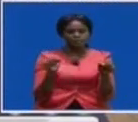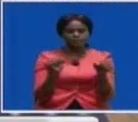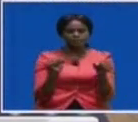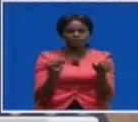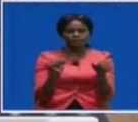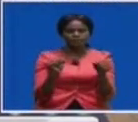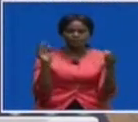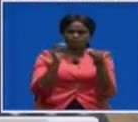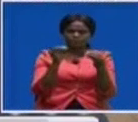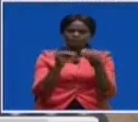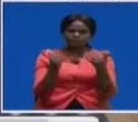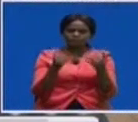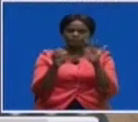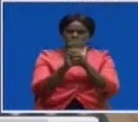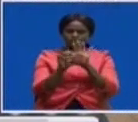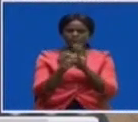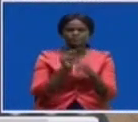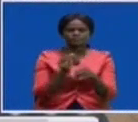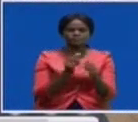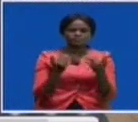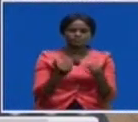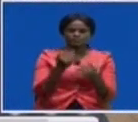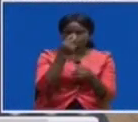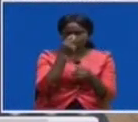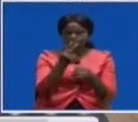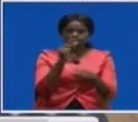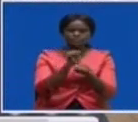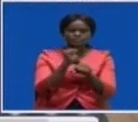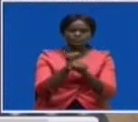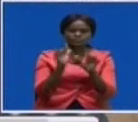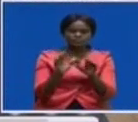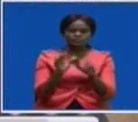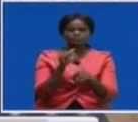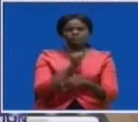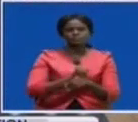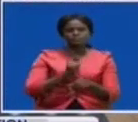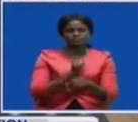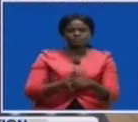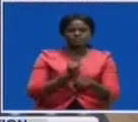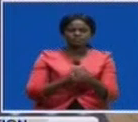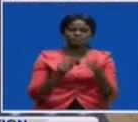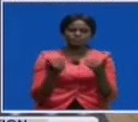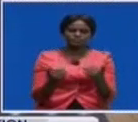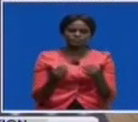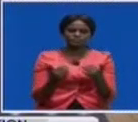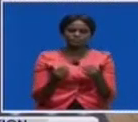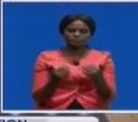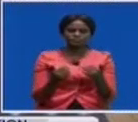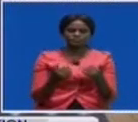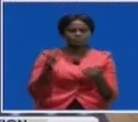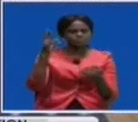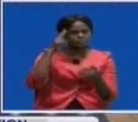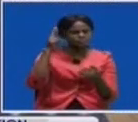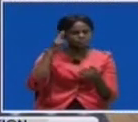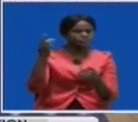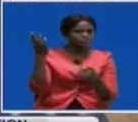underground operations, where we seem to be losing workers. It's a very unfortunate incident, very regrettable, and very bad for Mopani